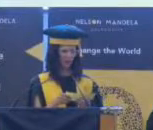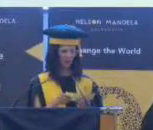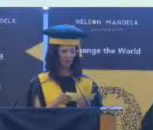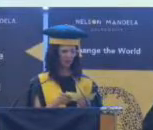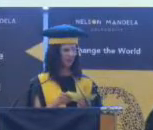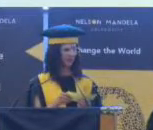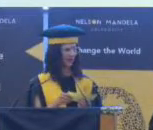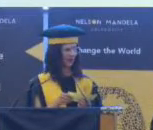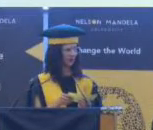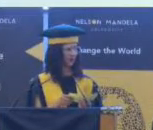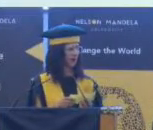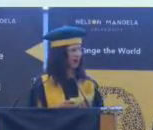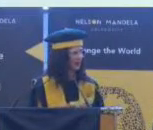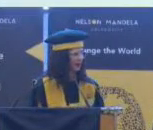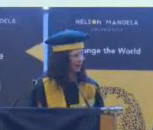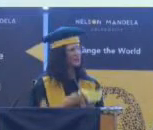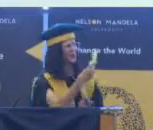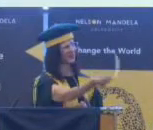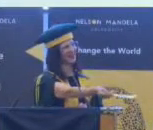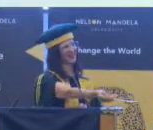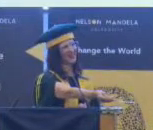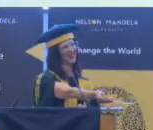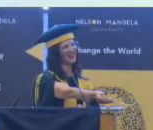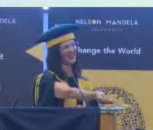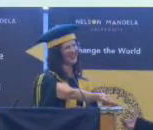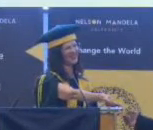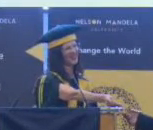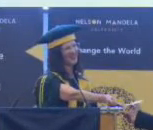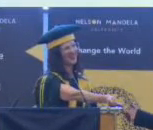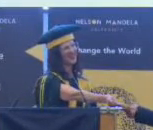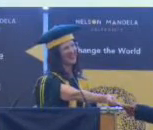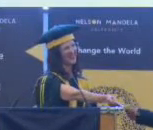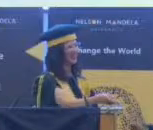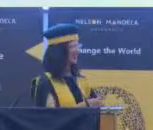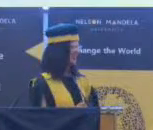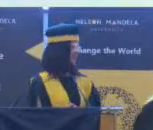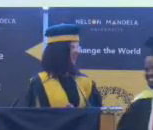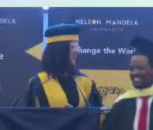Kulumanko Mkyatlela. Sorry, thank you.